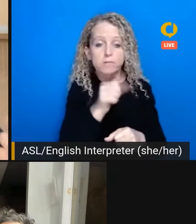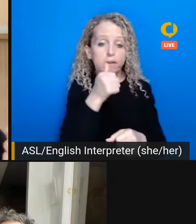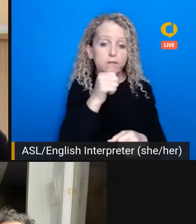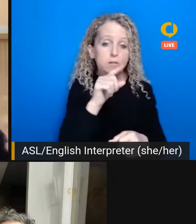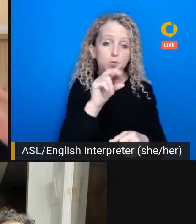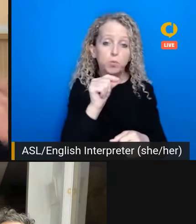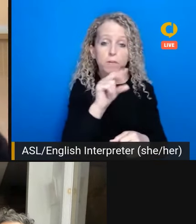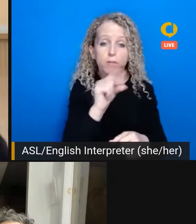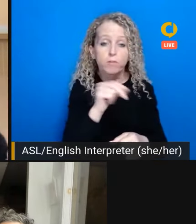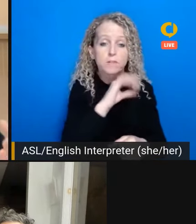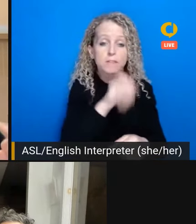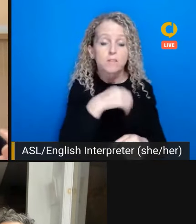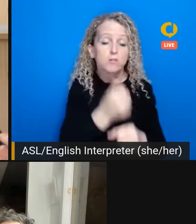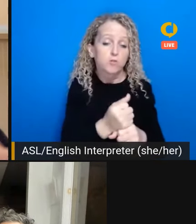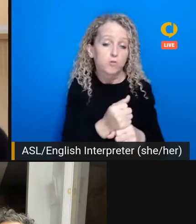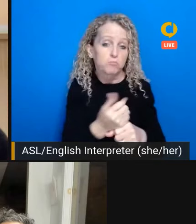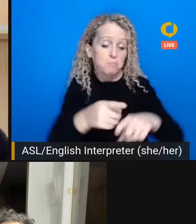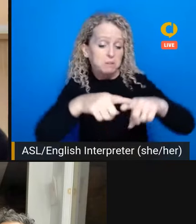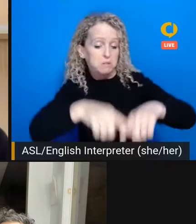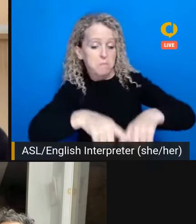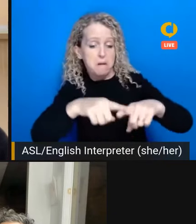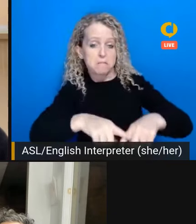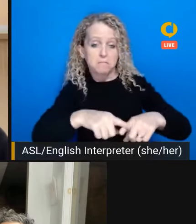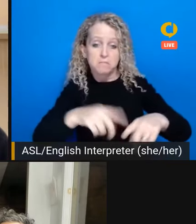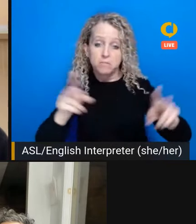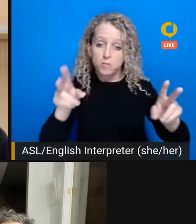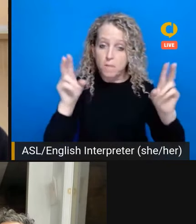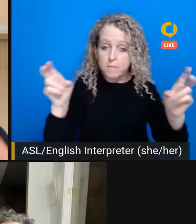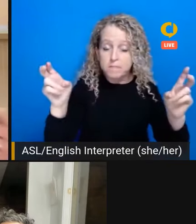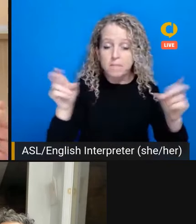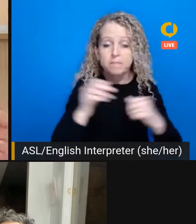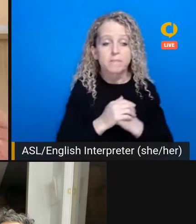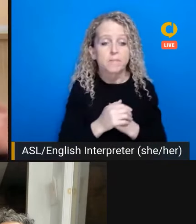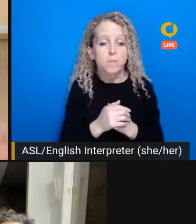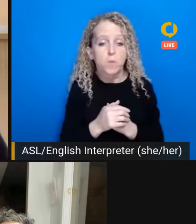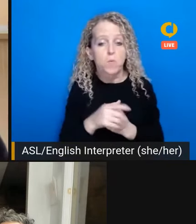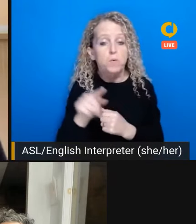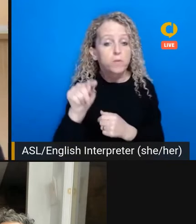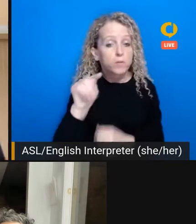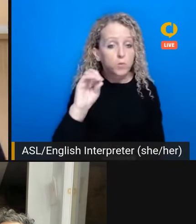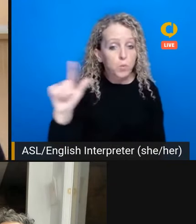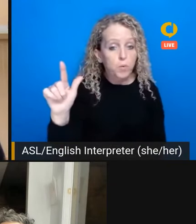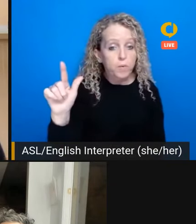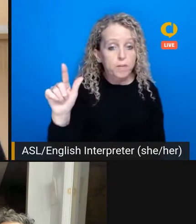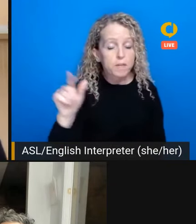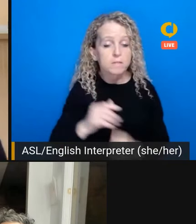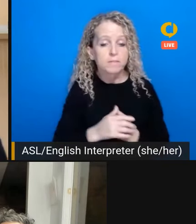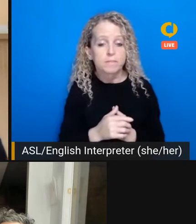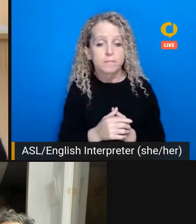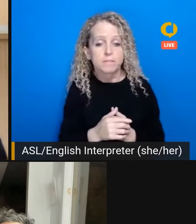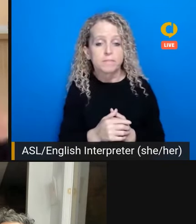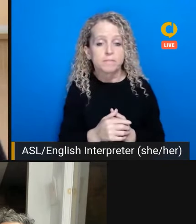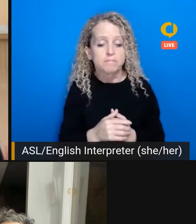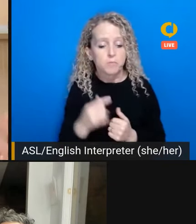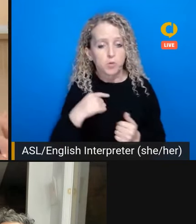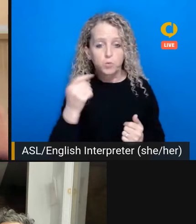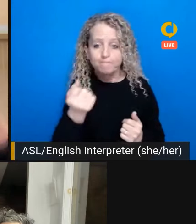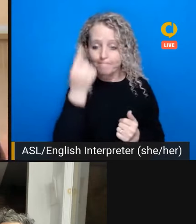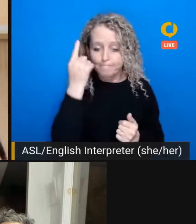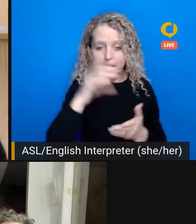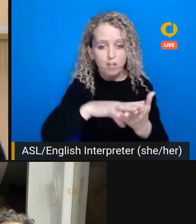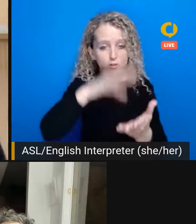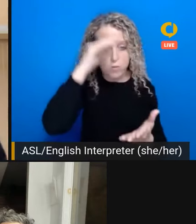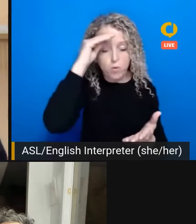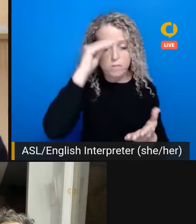on the topic, on the objective where we are using this tool, that the learning ins and outs and trusting